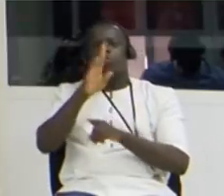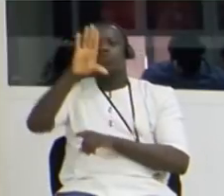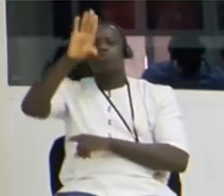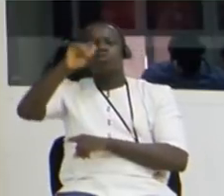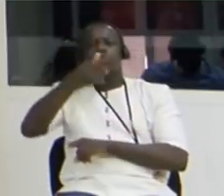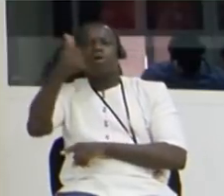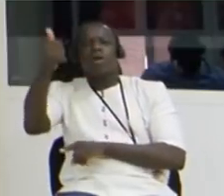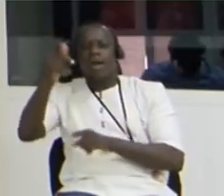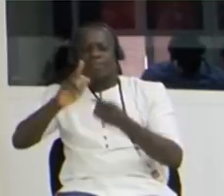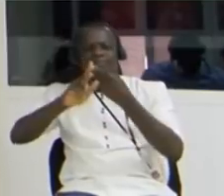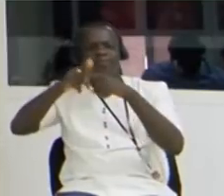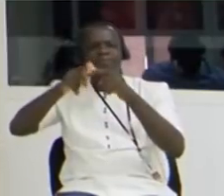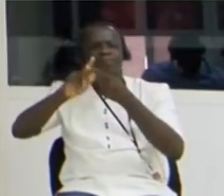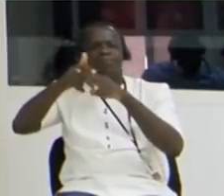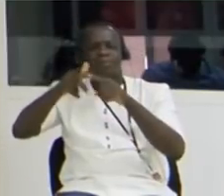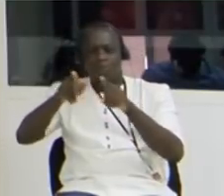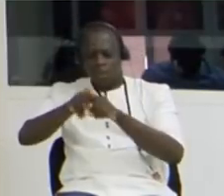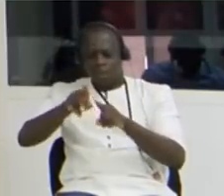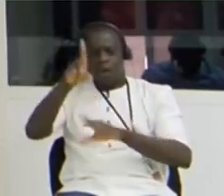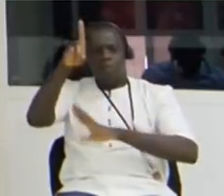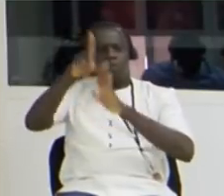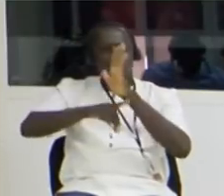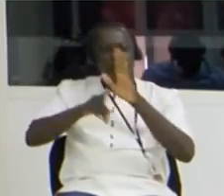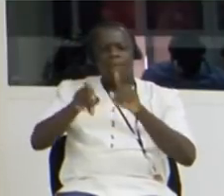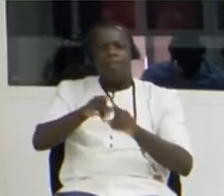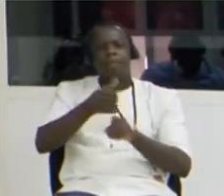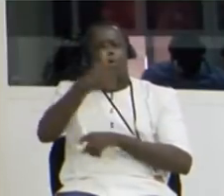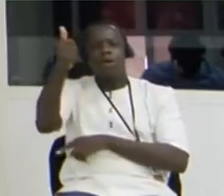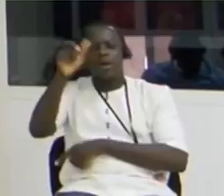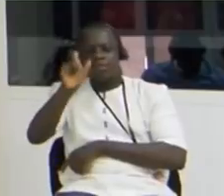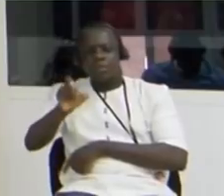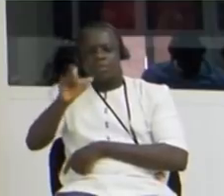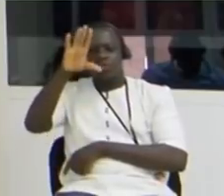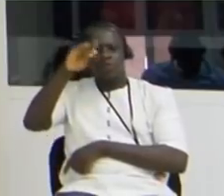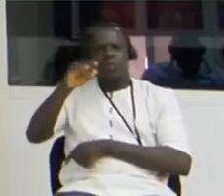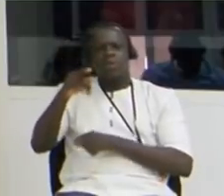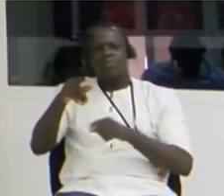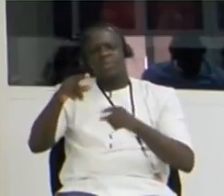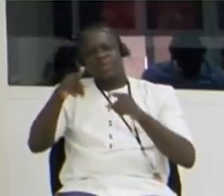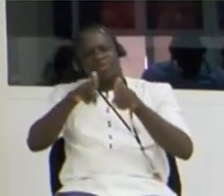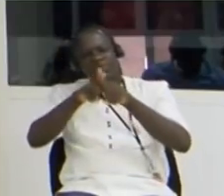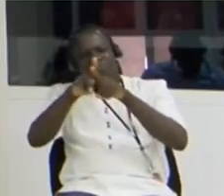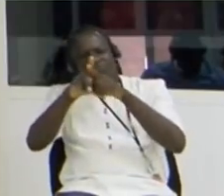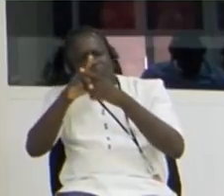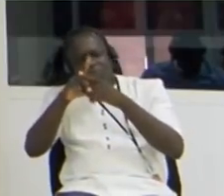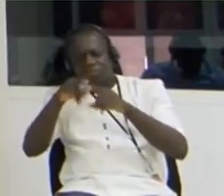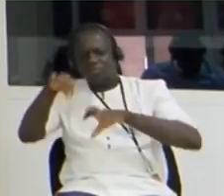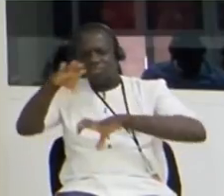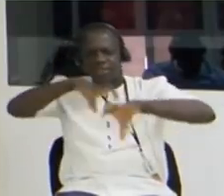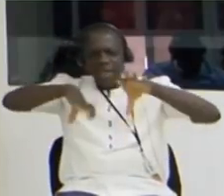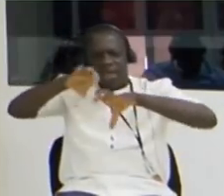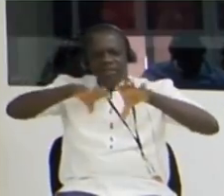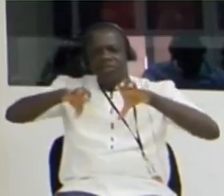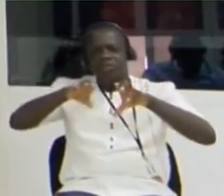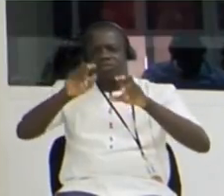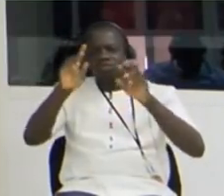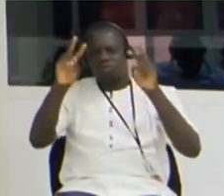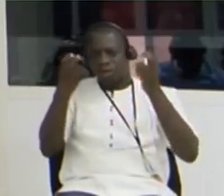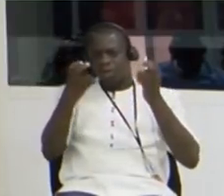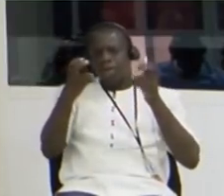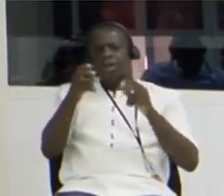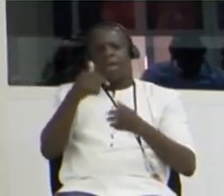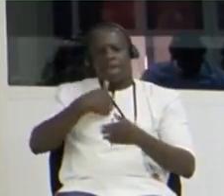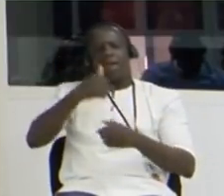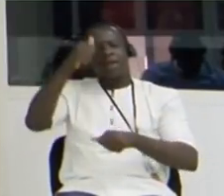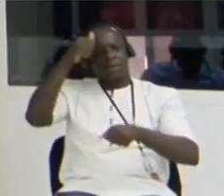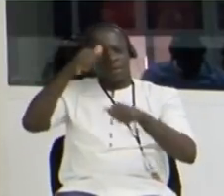aeronautics engineering, and I think the other one was doing something related to the sciences. I cannot, recall. But